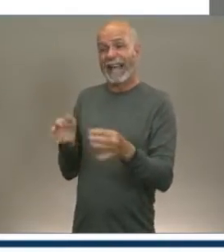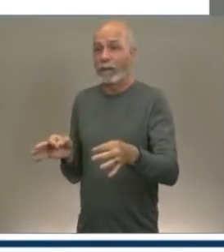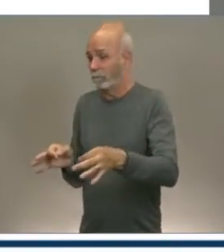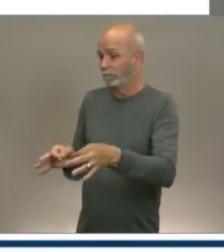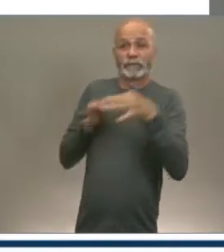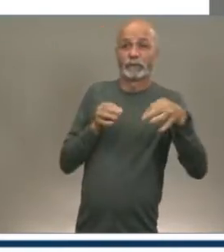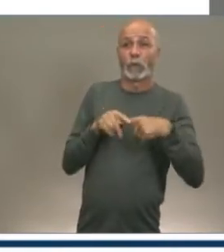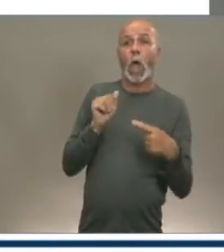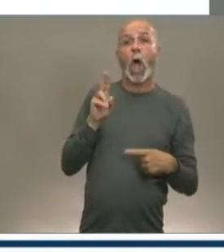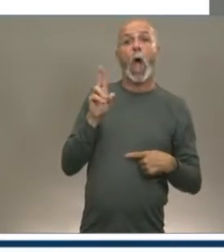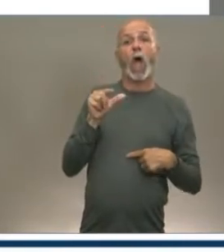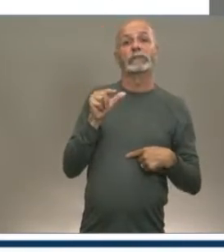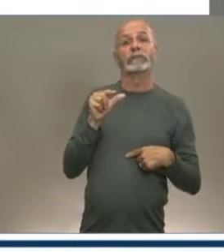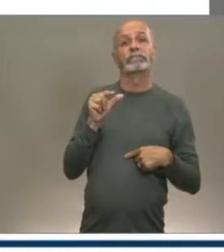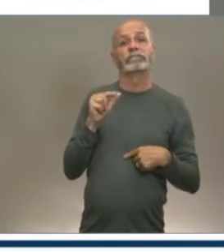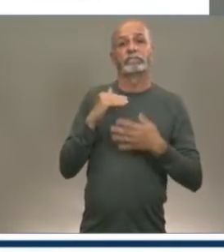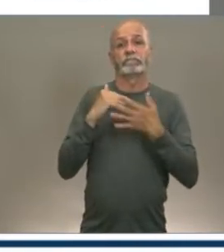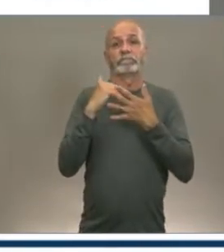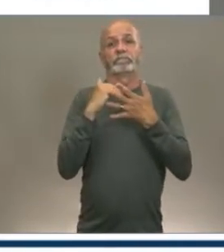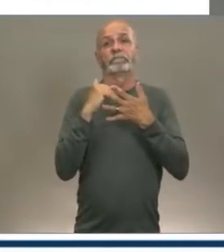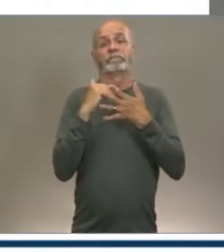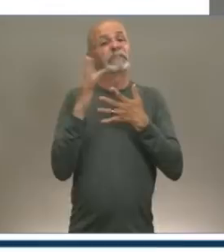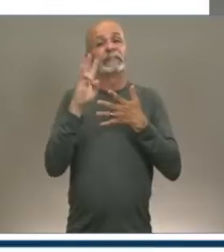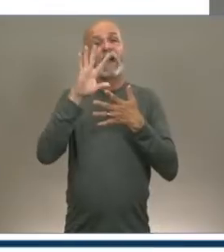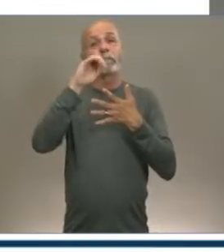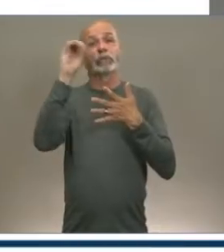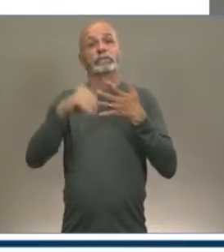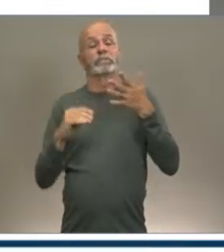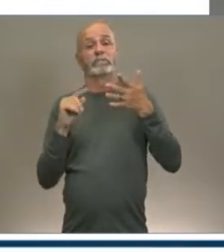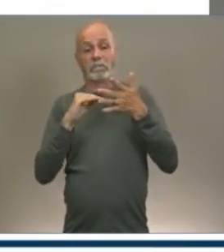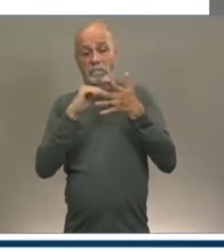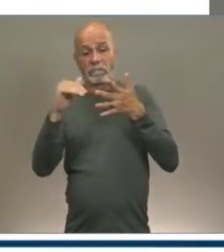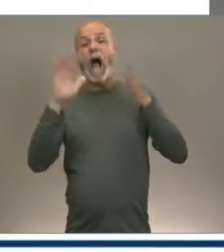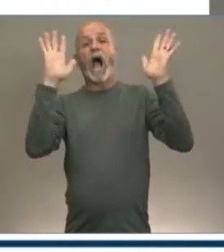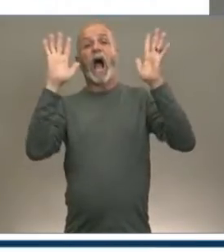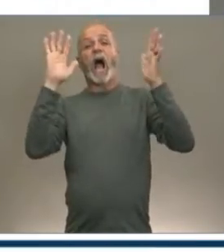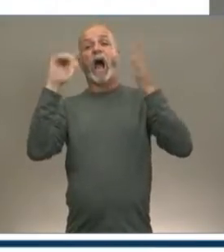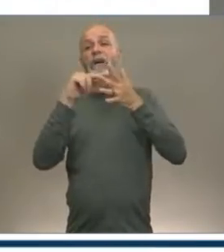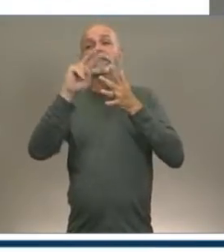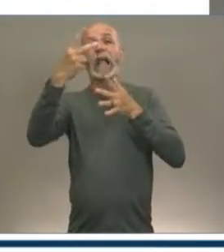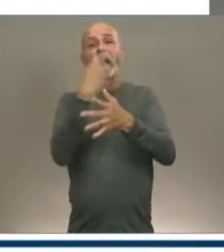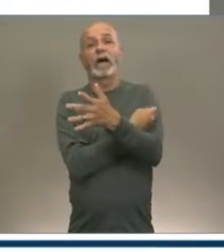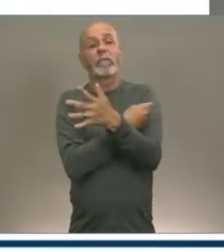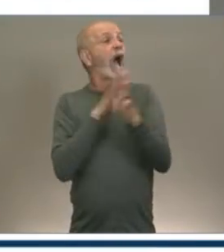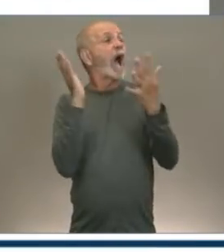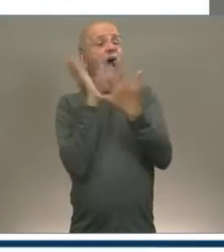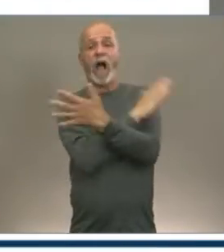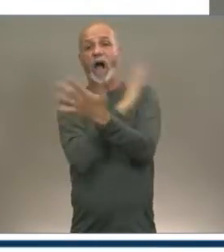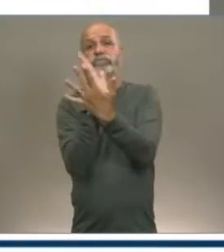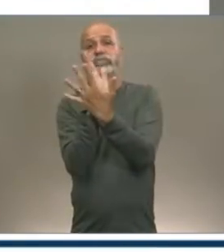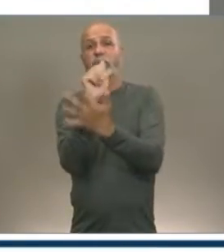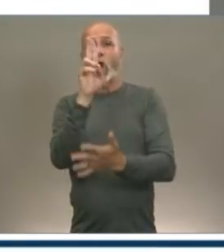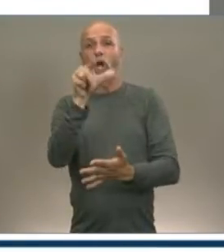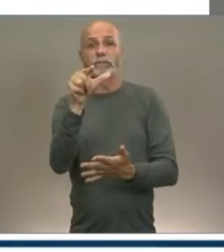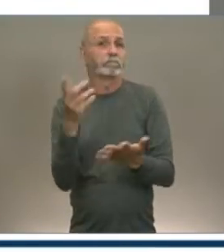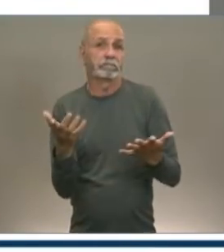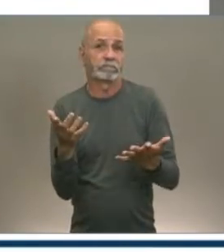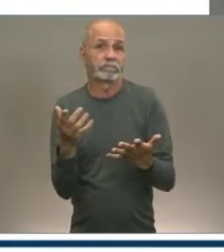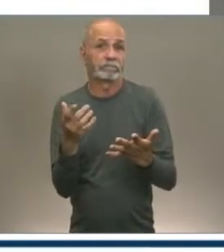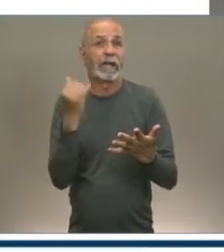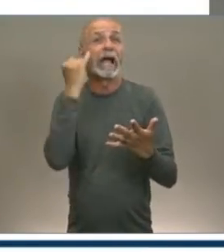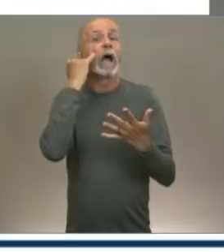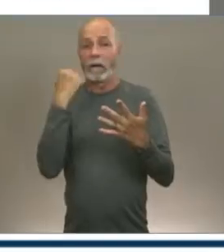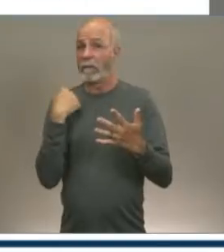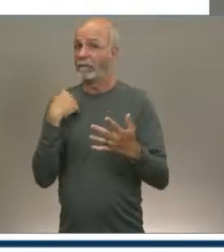we might actually hit our targets for a second dose, which is several months ahead of where we initially